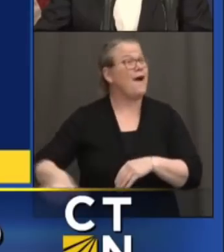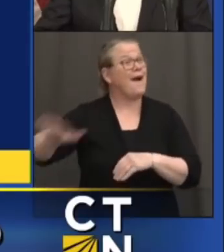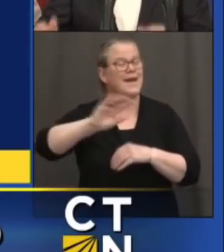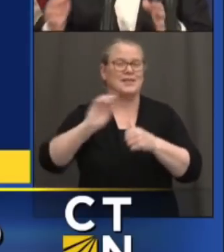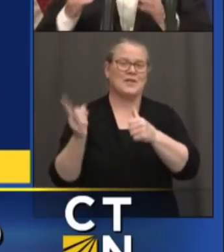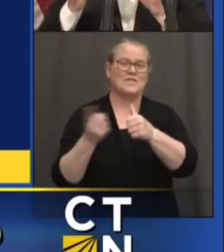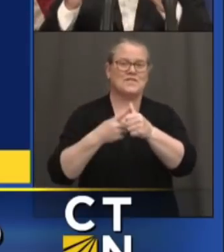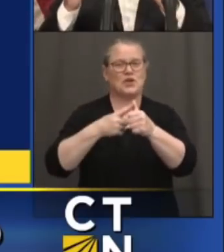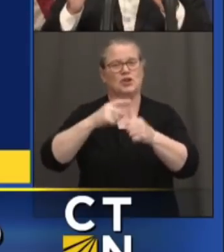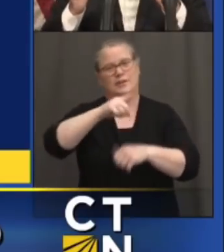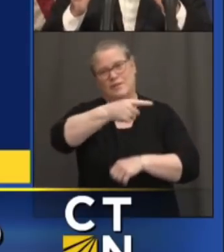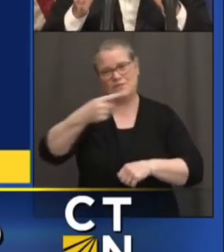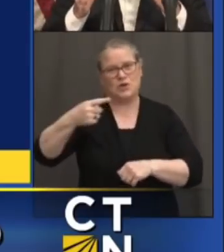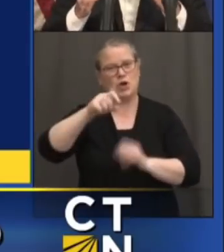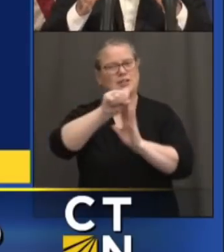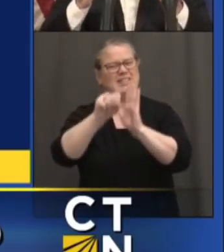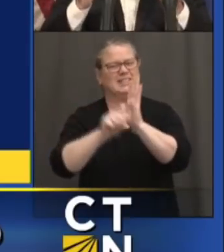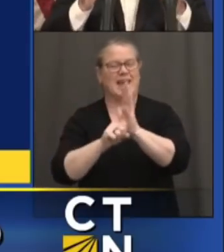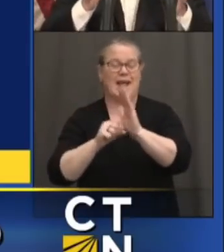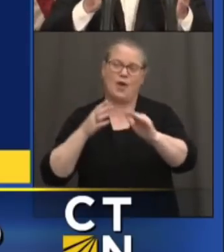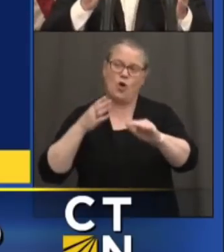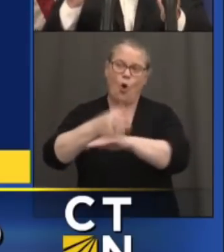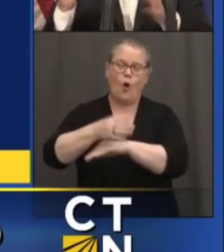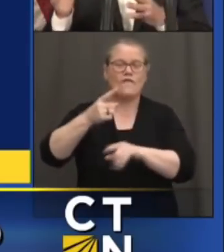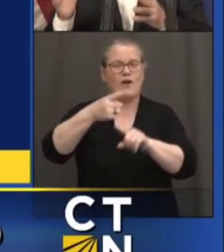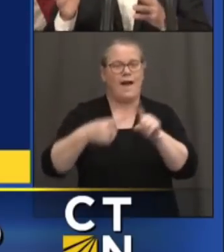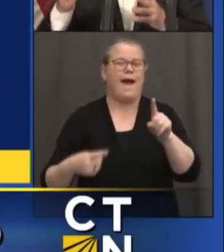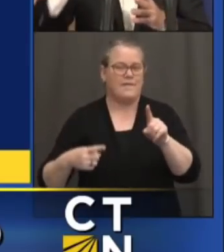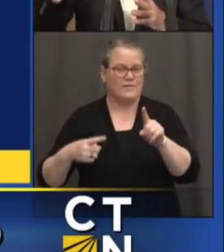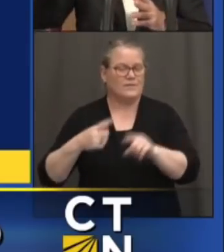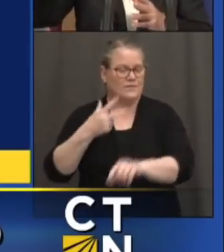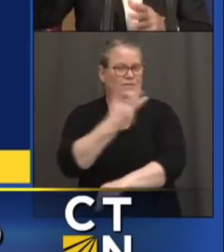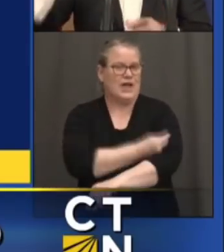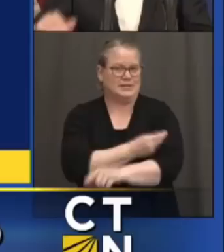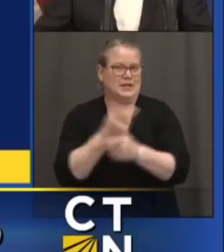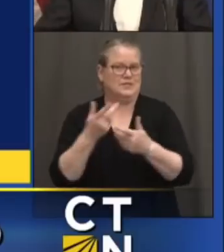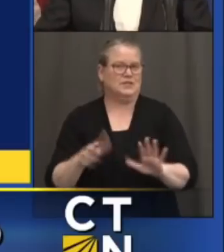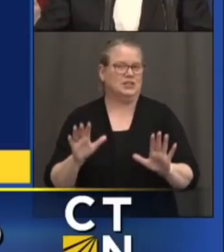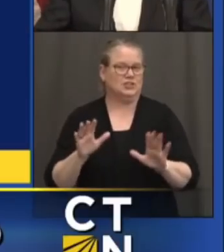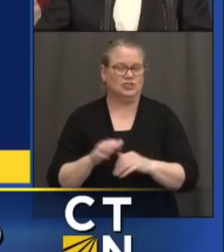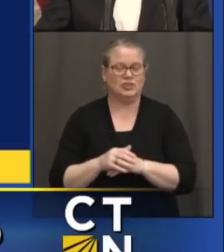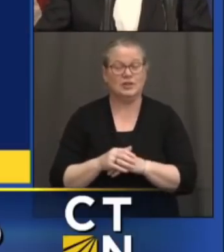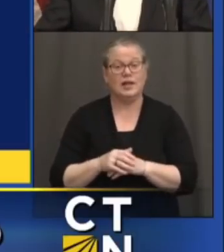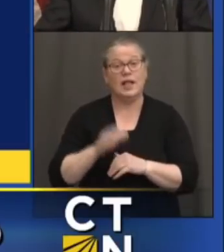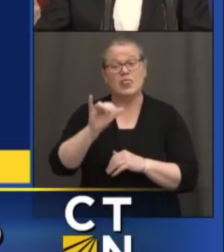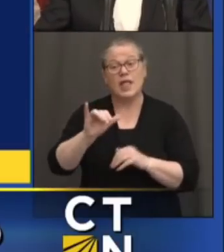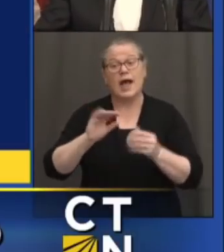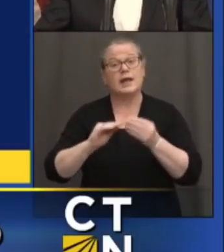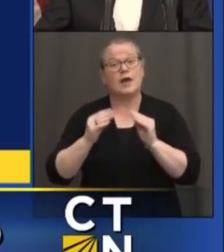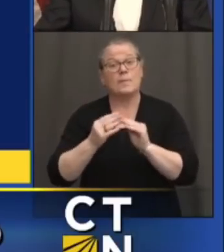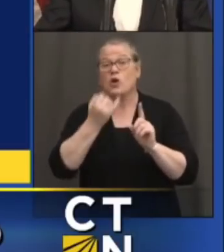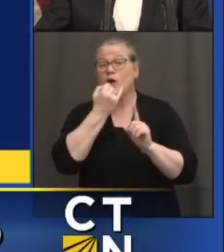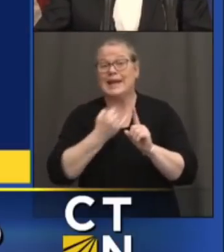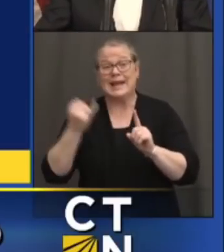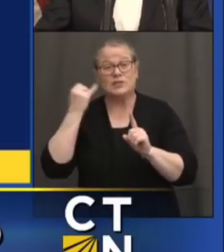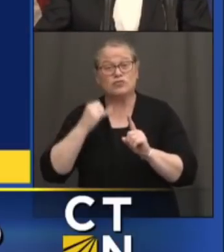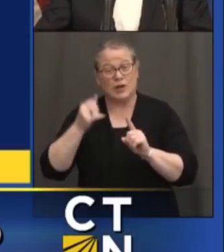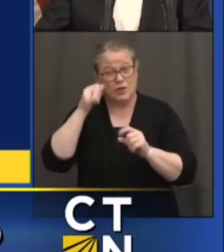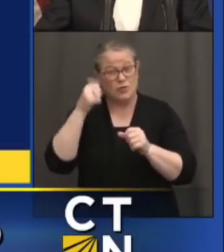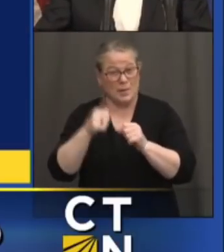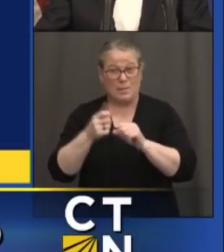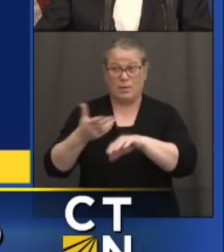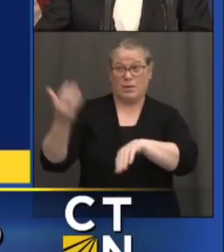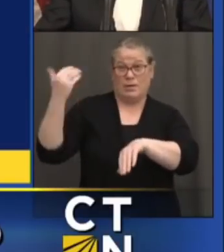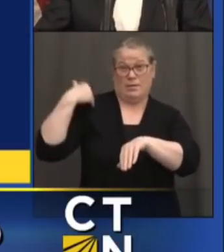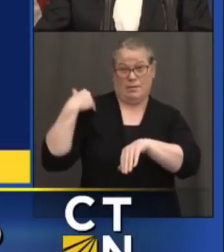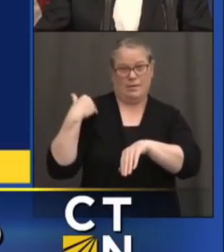vaccinated. I think you remember from a couple of weeks ago, you saw what an enormous difference that benchmark made in Israel going back a few weeks,